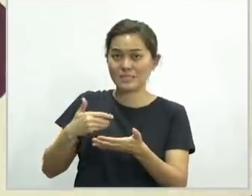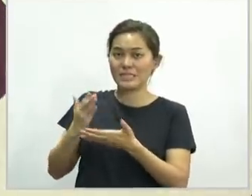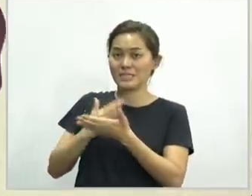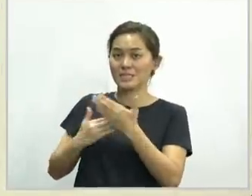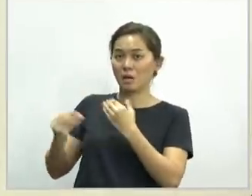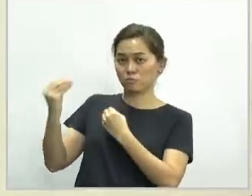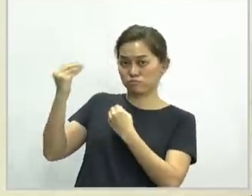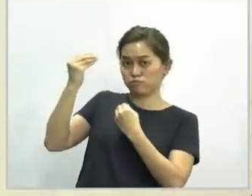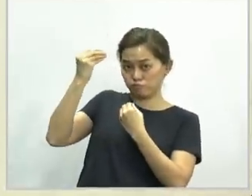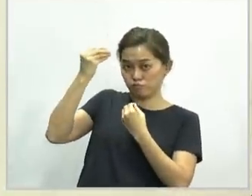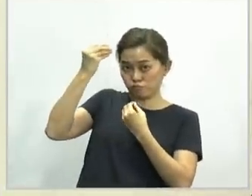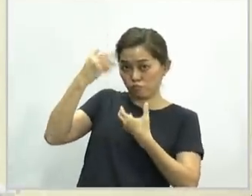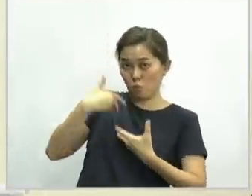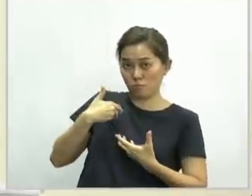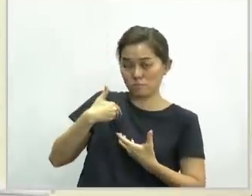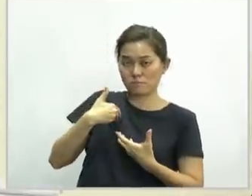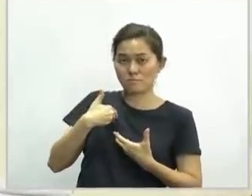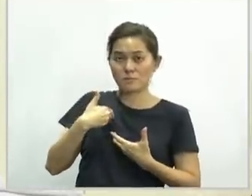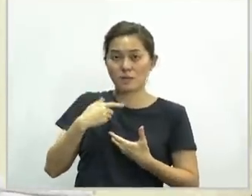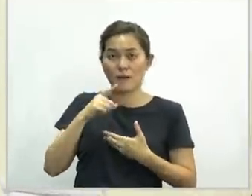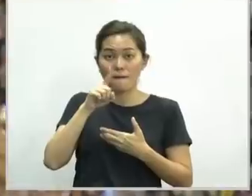that